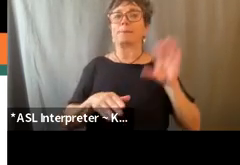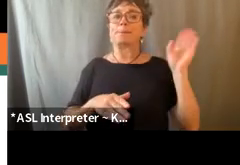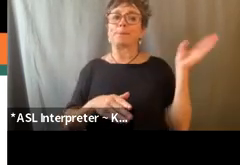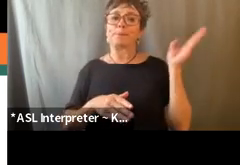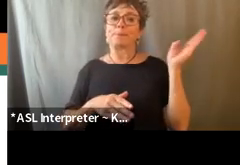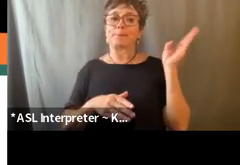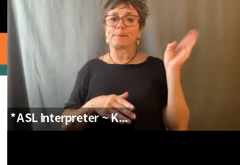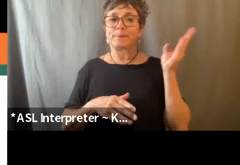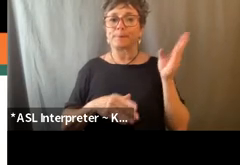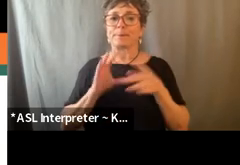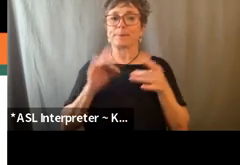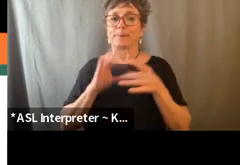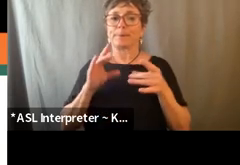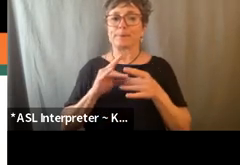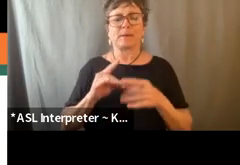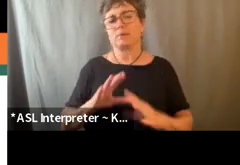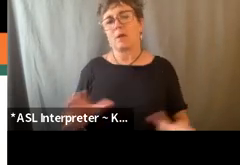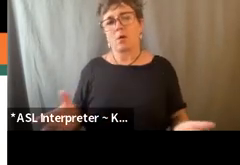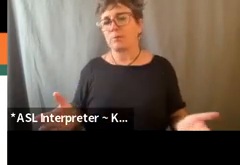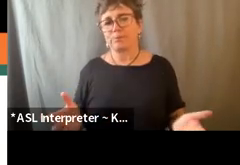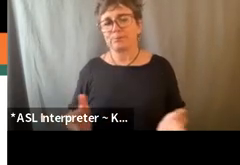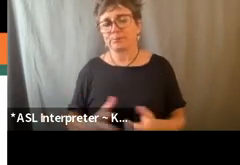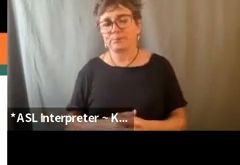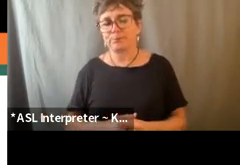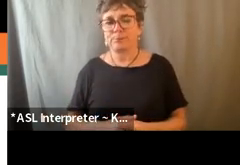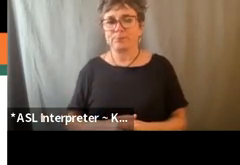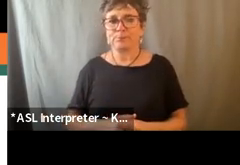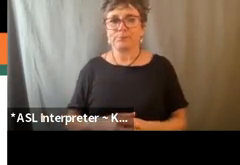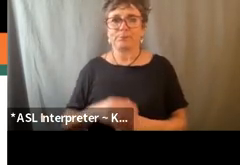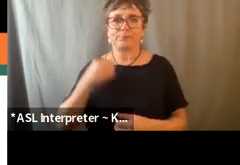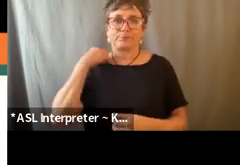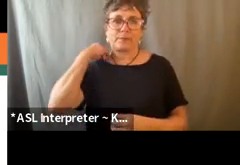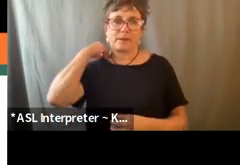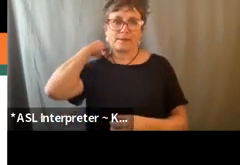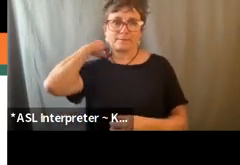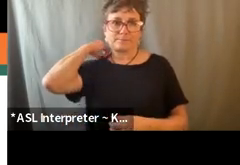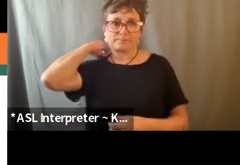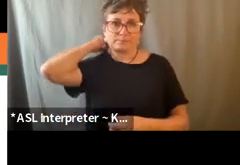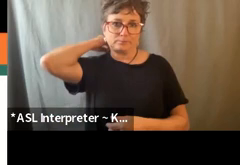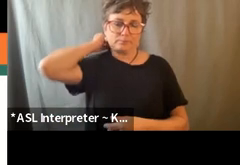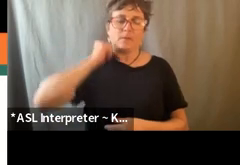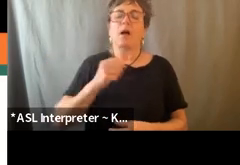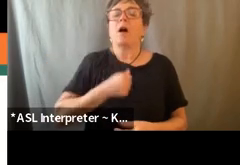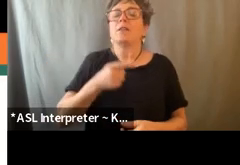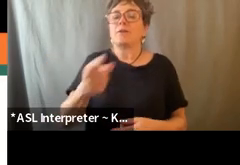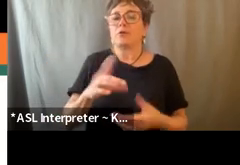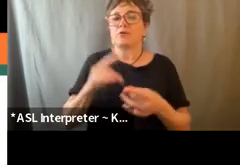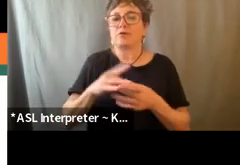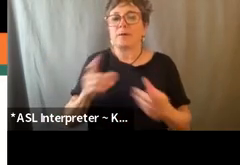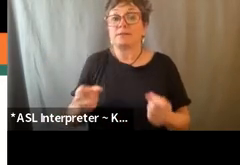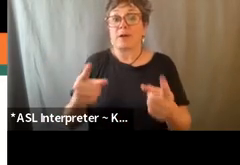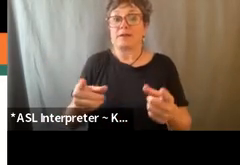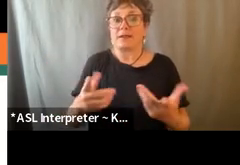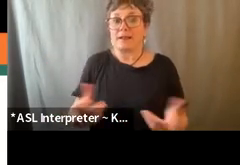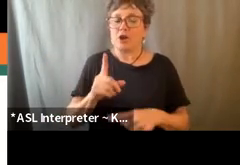of an organization. It's not realistic. I love what you said there about spontaneity. Like it can't always